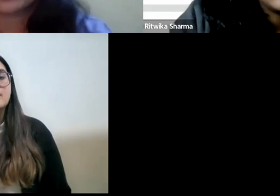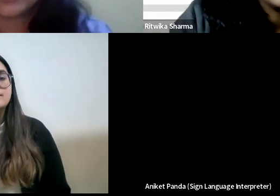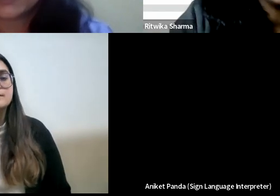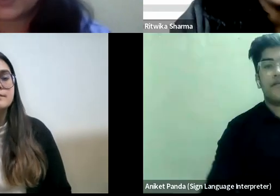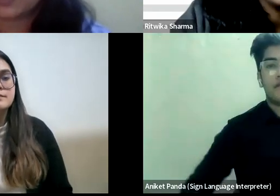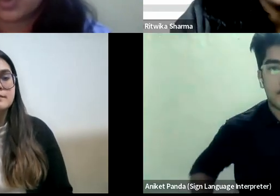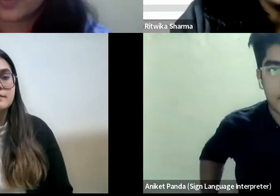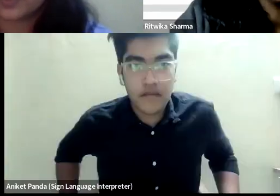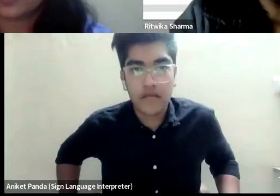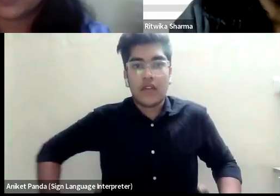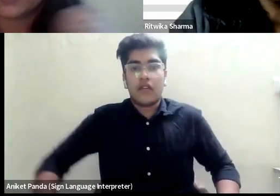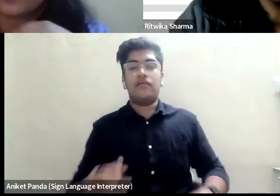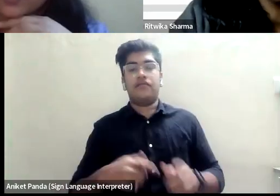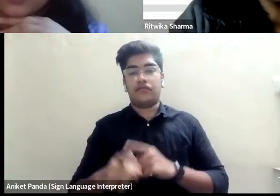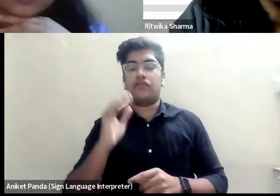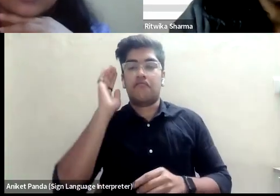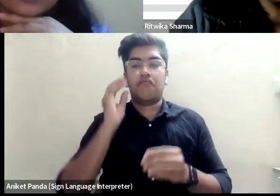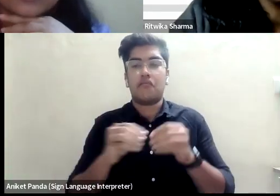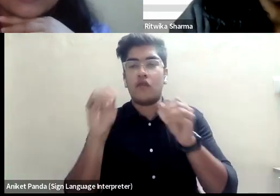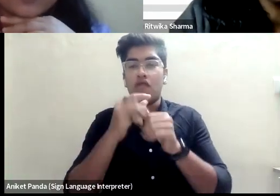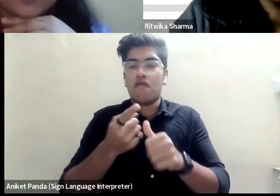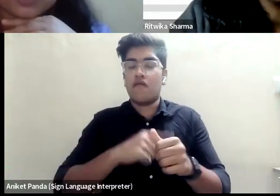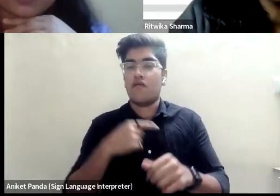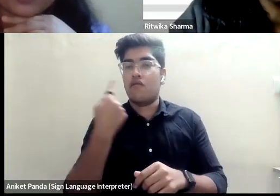perhaps you would be hearing more from my fellow